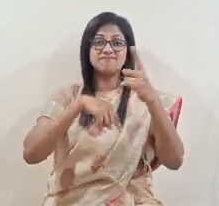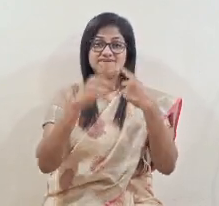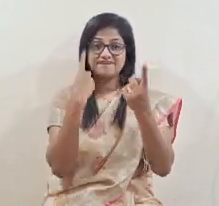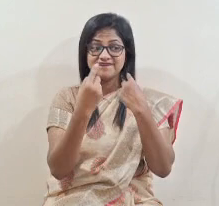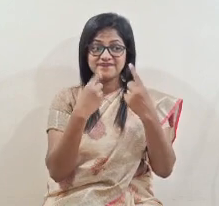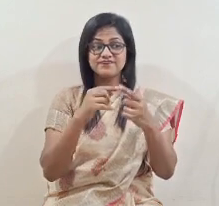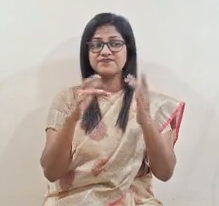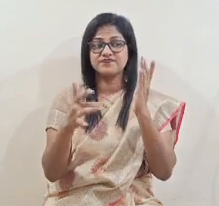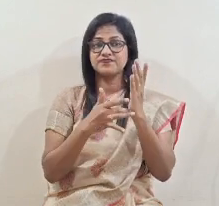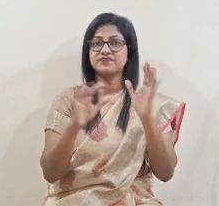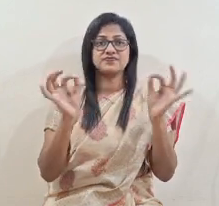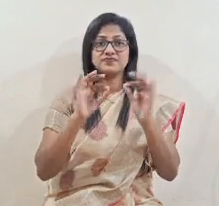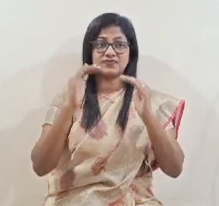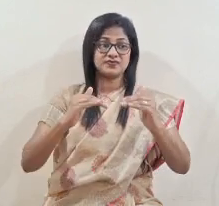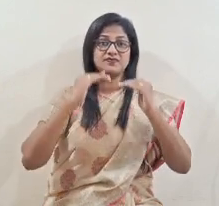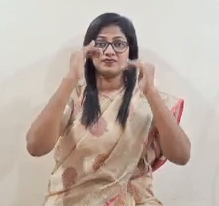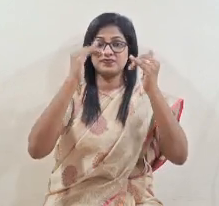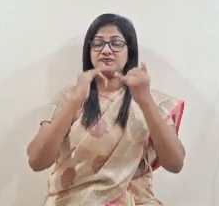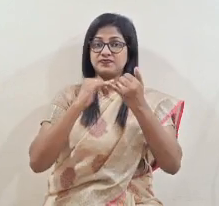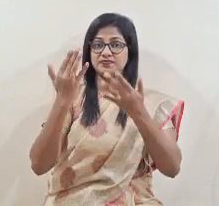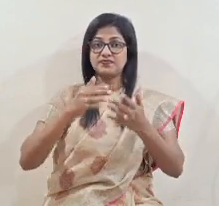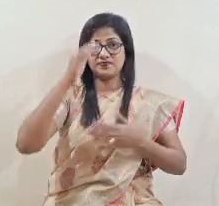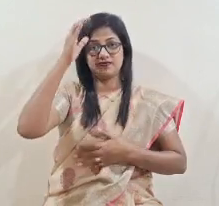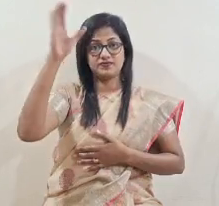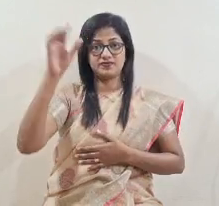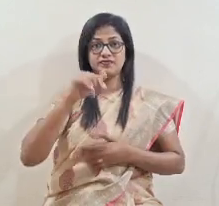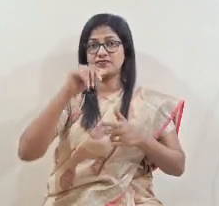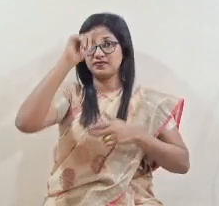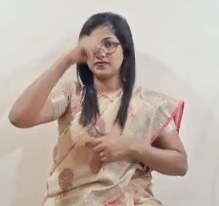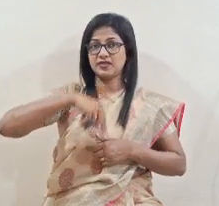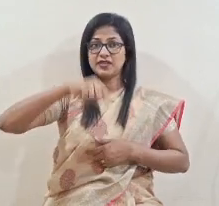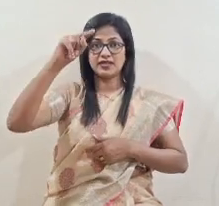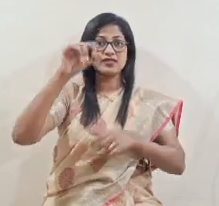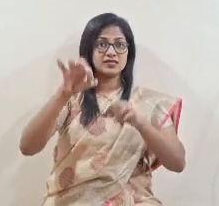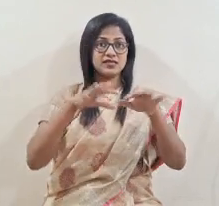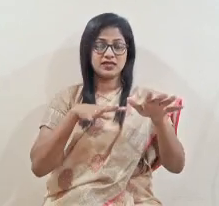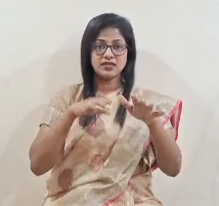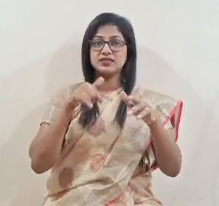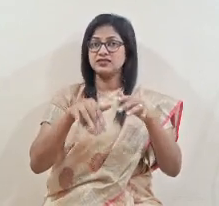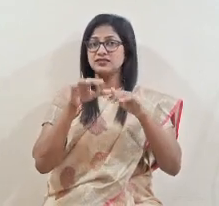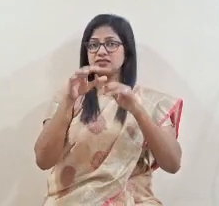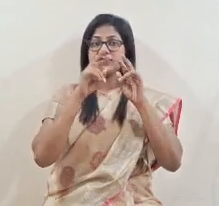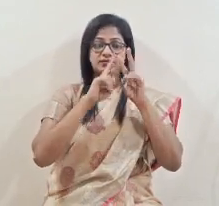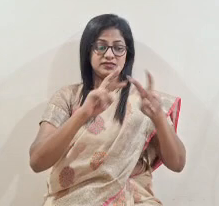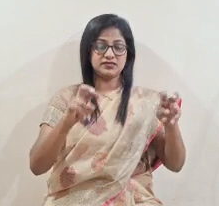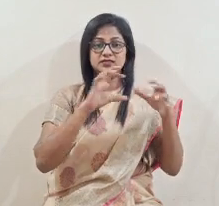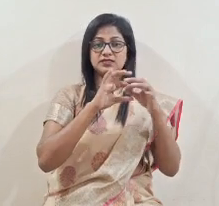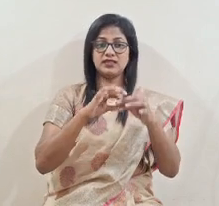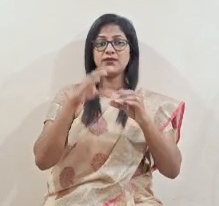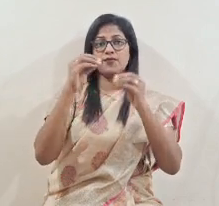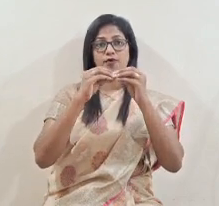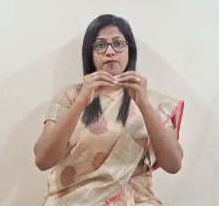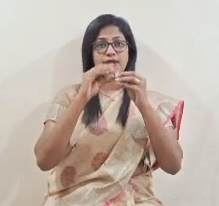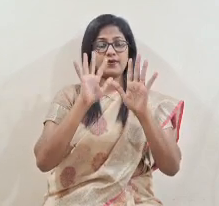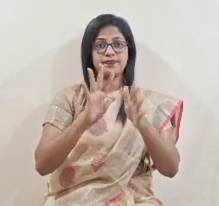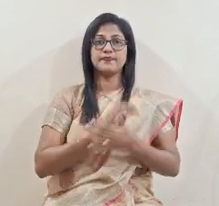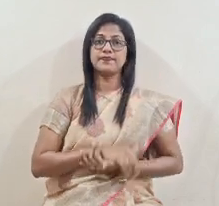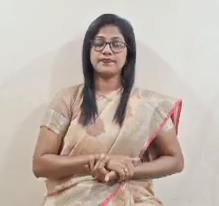evaluation techniques based on the level of service concept for the Indian cities. So this study will be based on the case city of